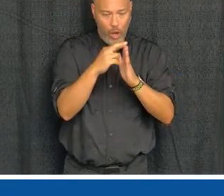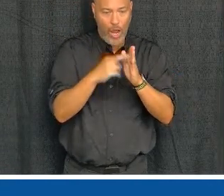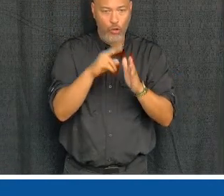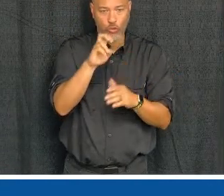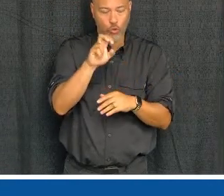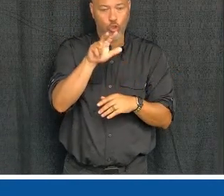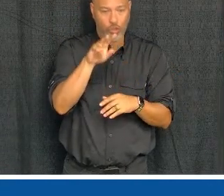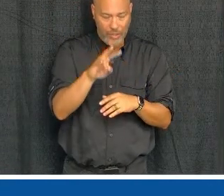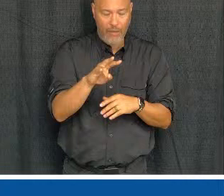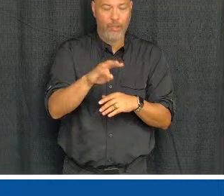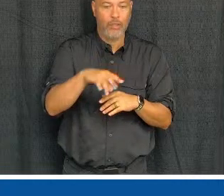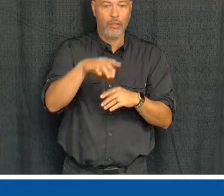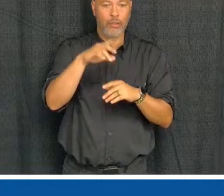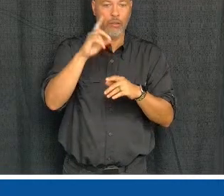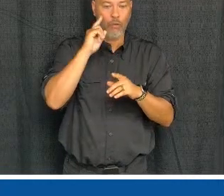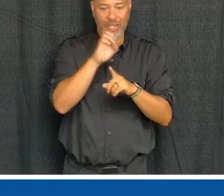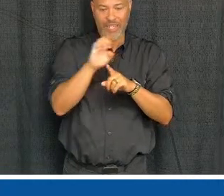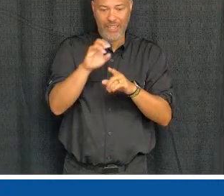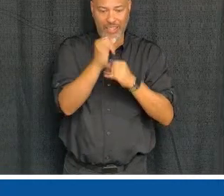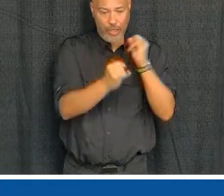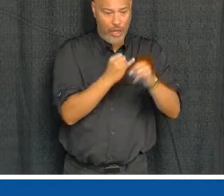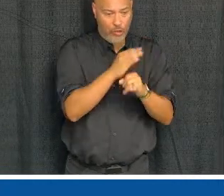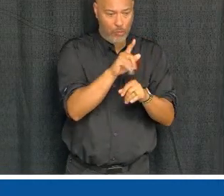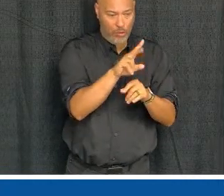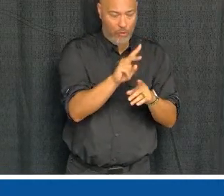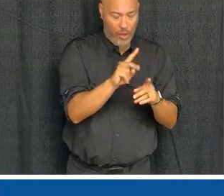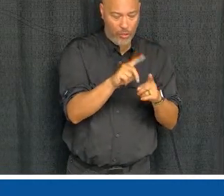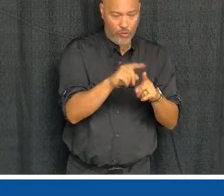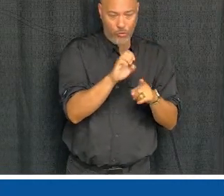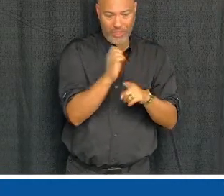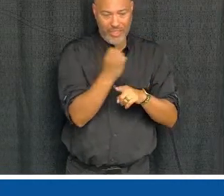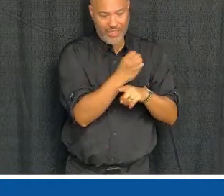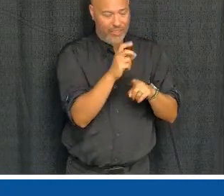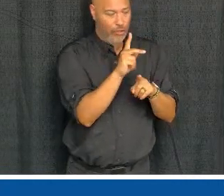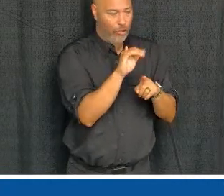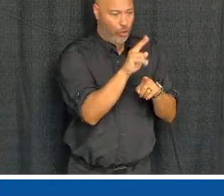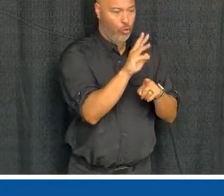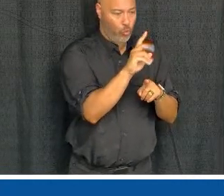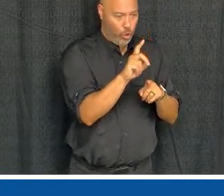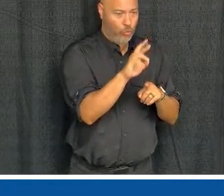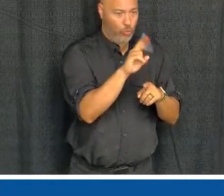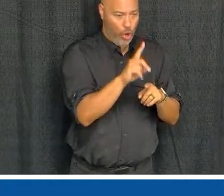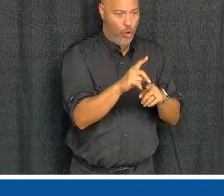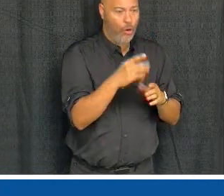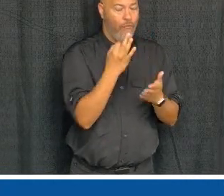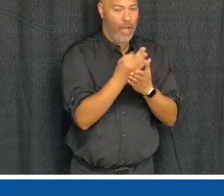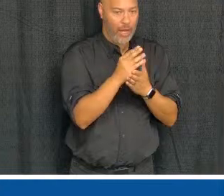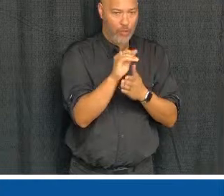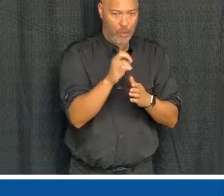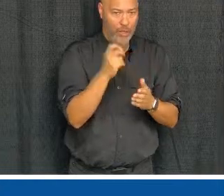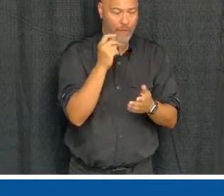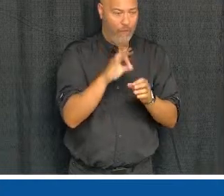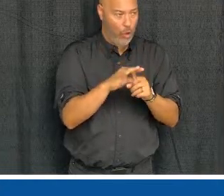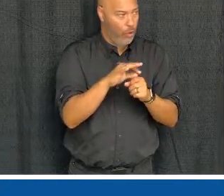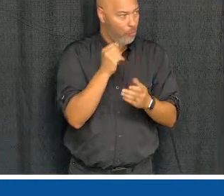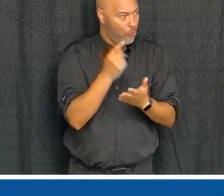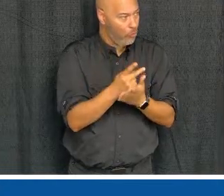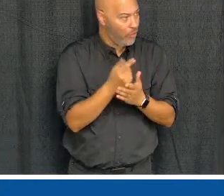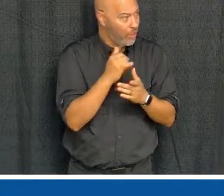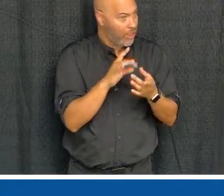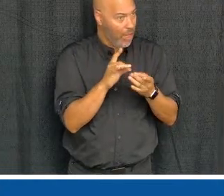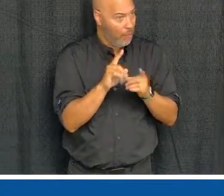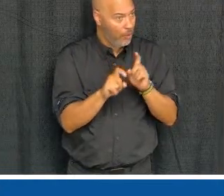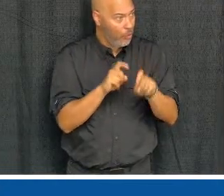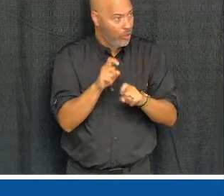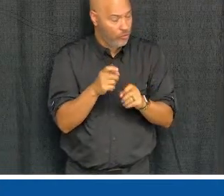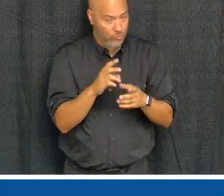Rossview Road from east of International Boulevard to east of Kirkwood Road. The Finance Committee voted in favor of approval. Any comment or question regarding